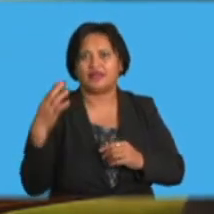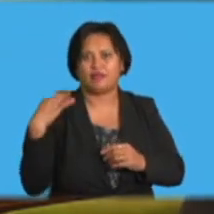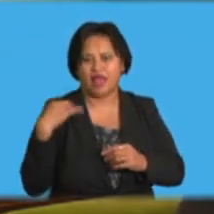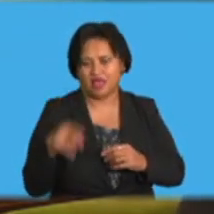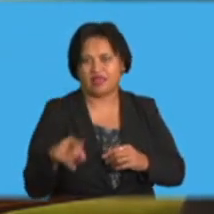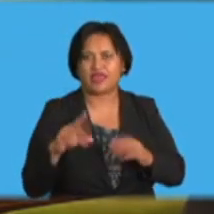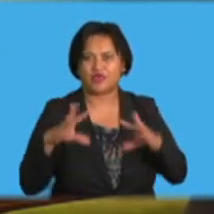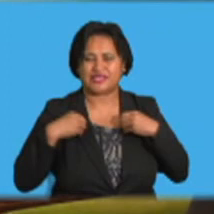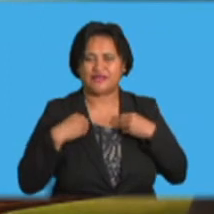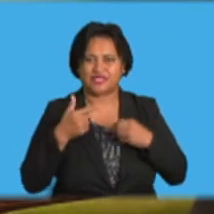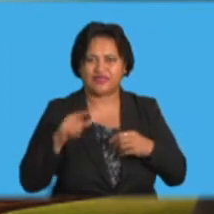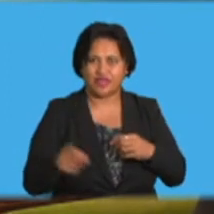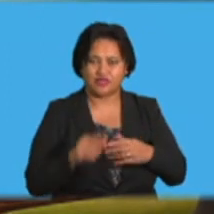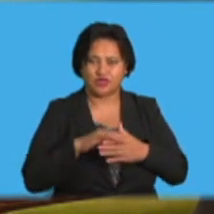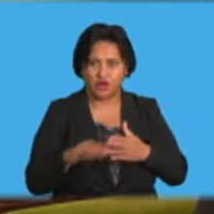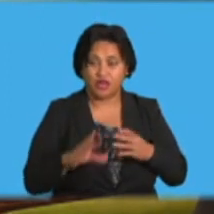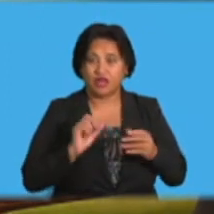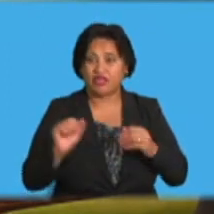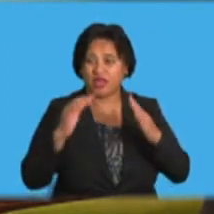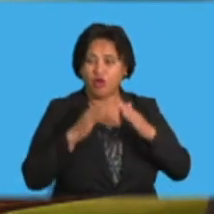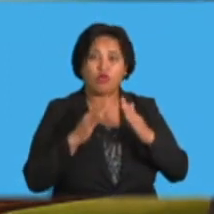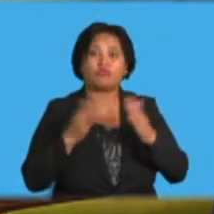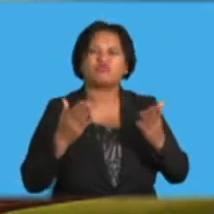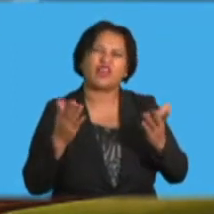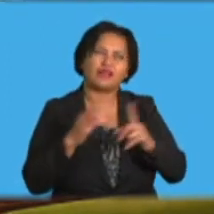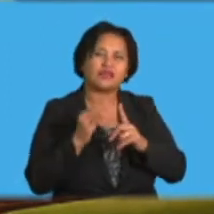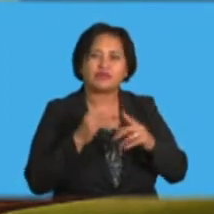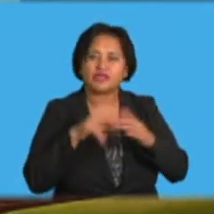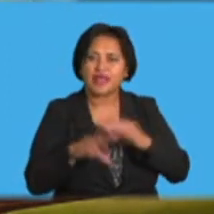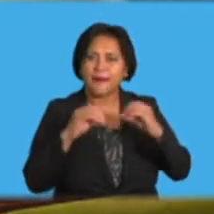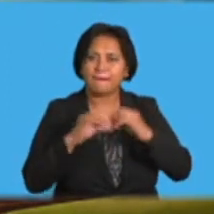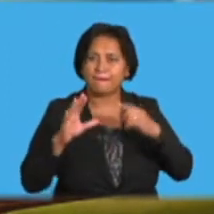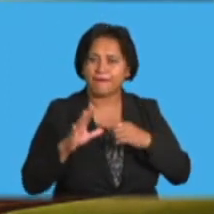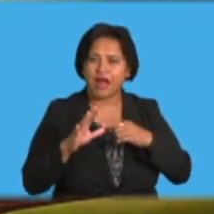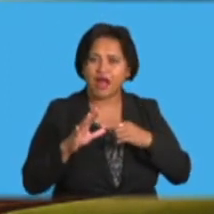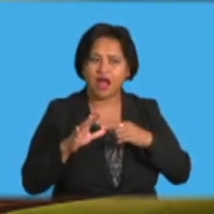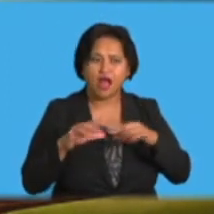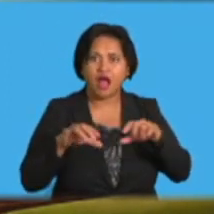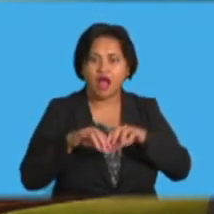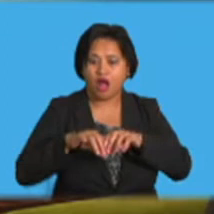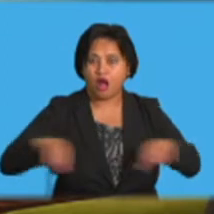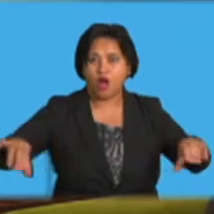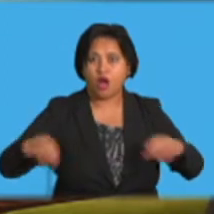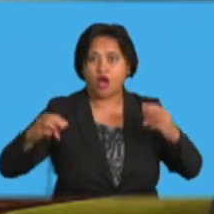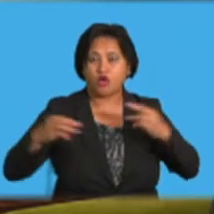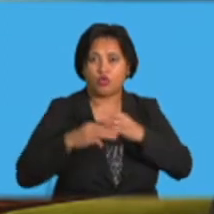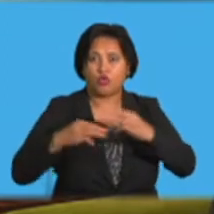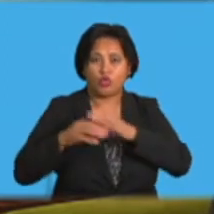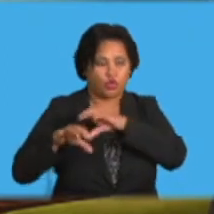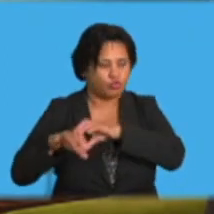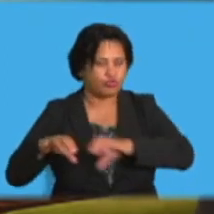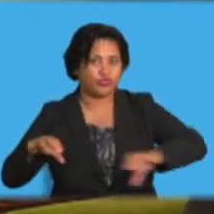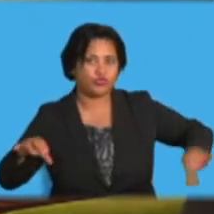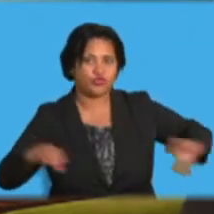structural damage. Their homes, for example, went to in Ba, where logs actually went through one wall and went through the other wall, and they're no longer